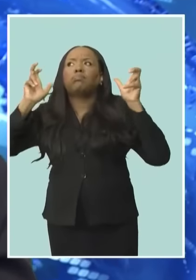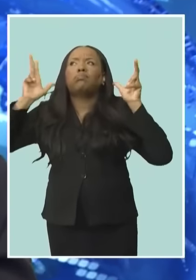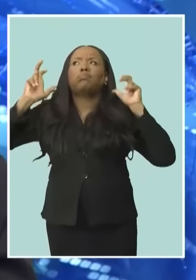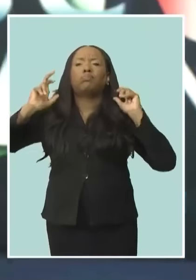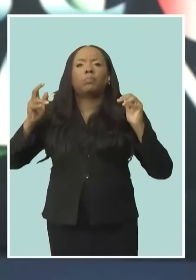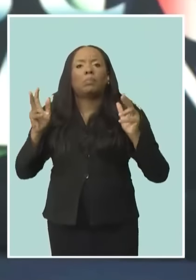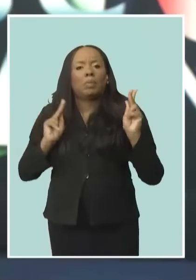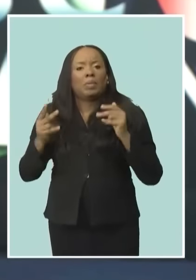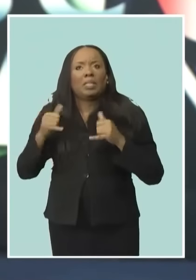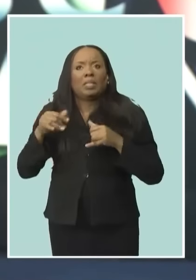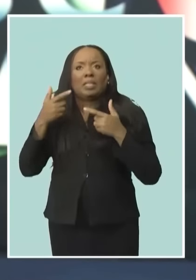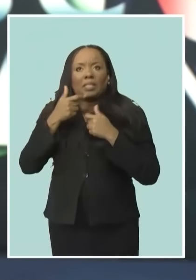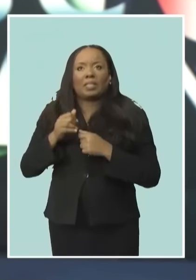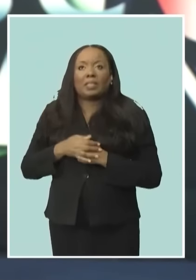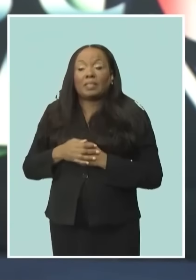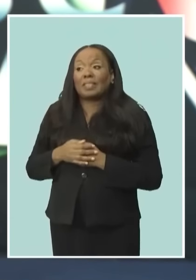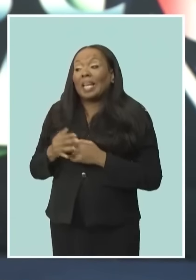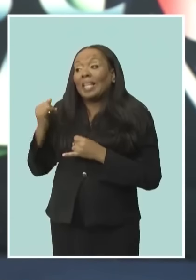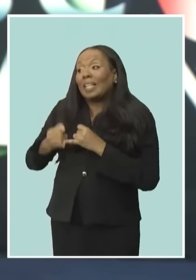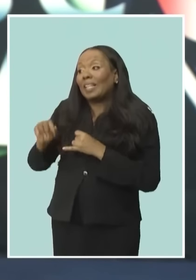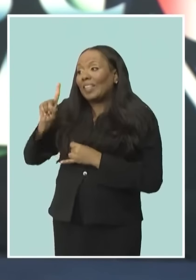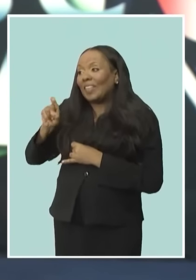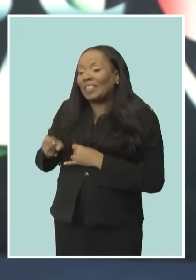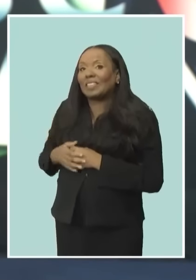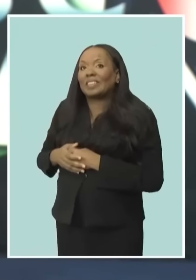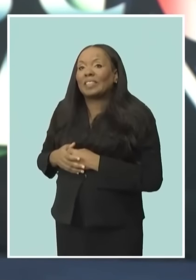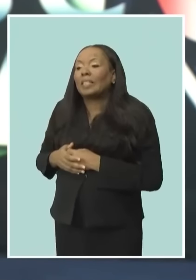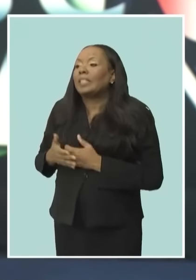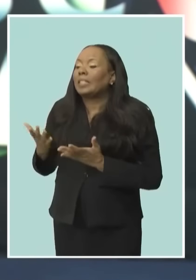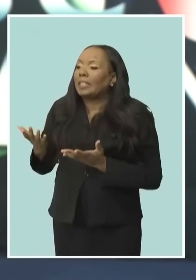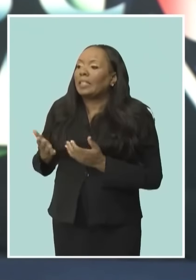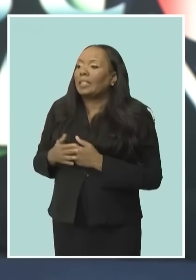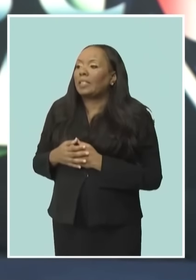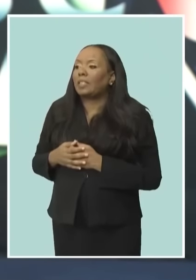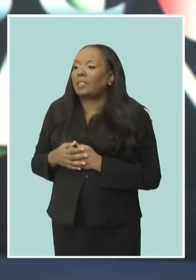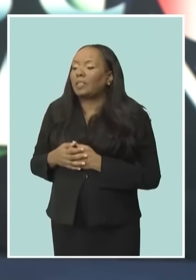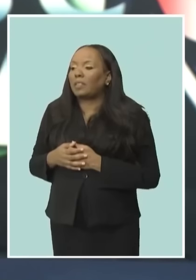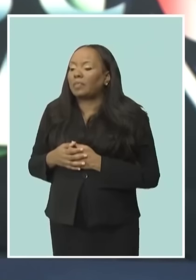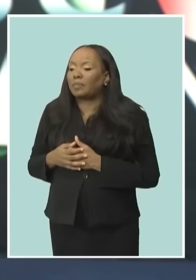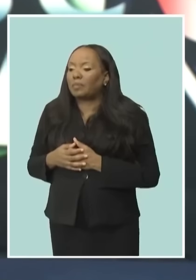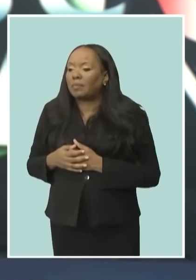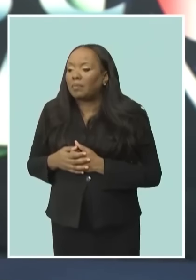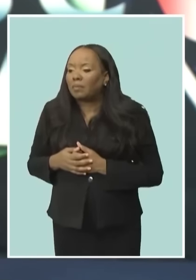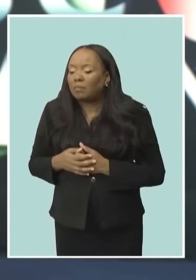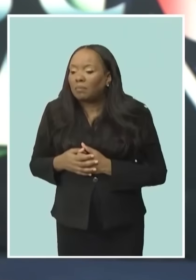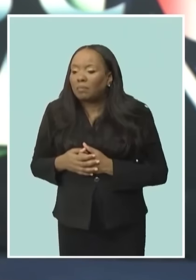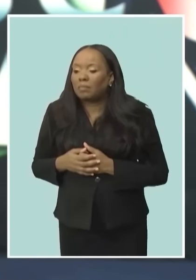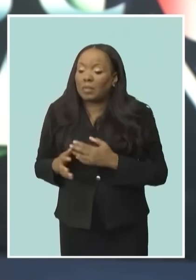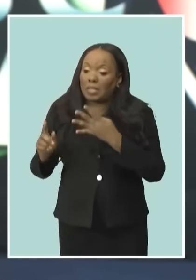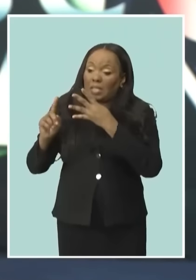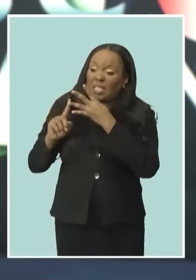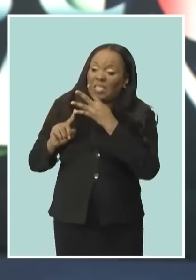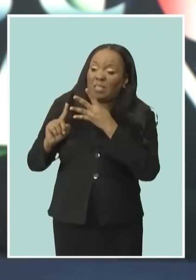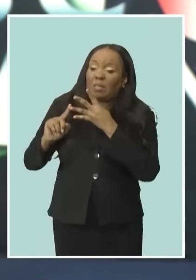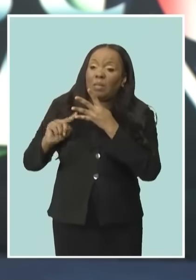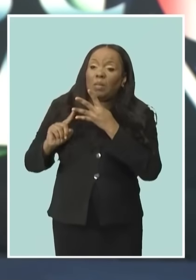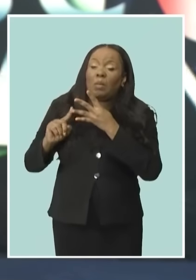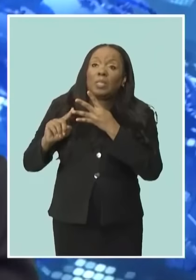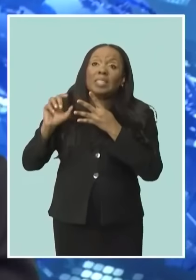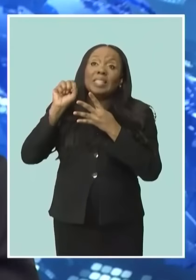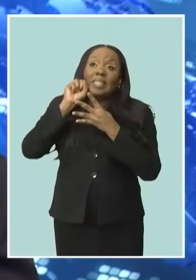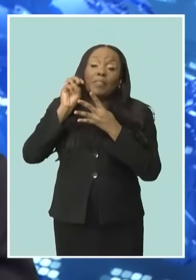people. Finally, and it has to be very quickly because we have to wrap up, do you think the two candidates who are not from major parties will have any impact on the